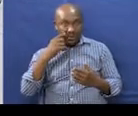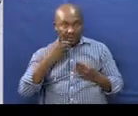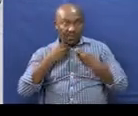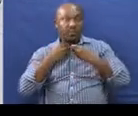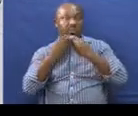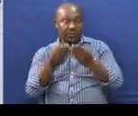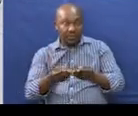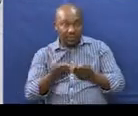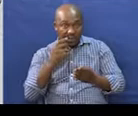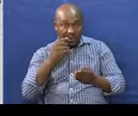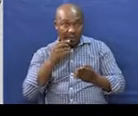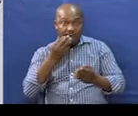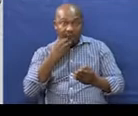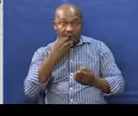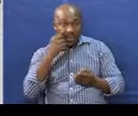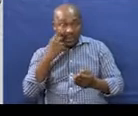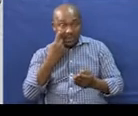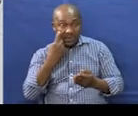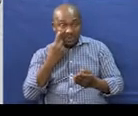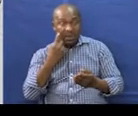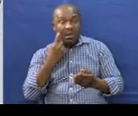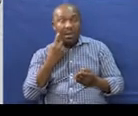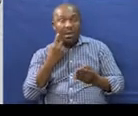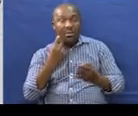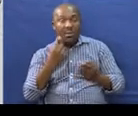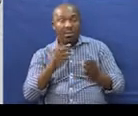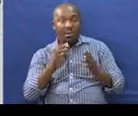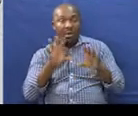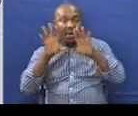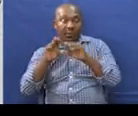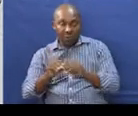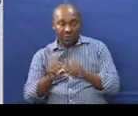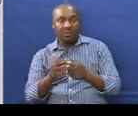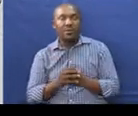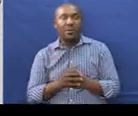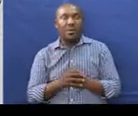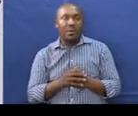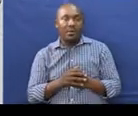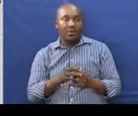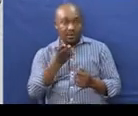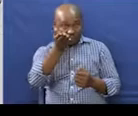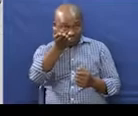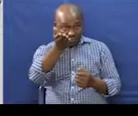food test report. What to do first, take your exercise book,